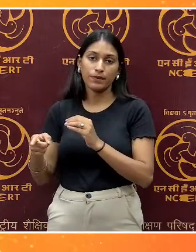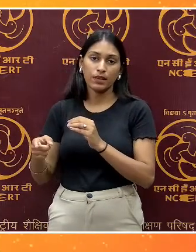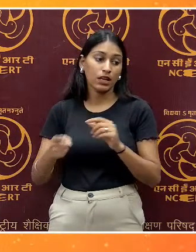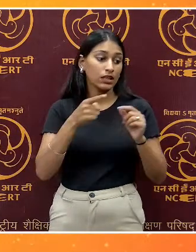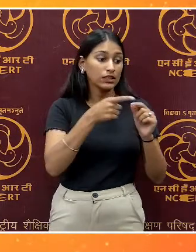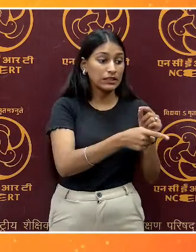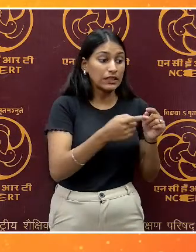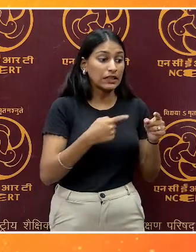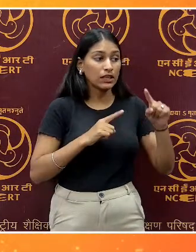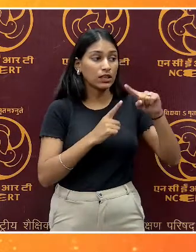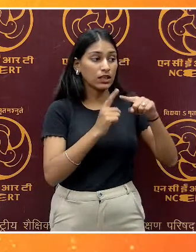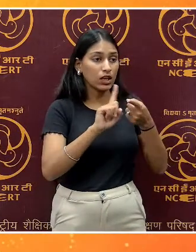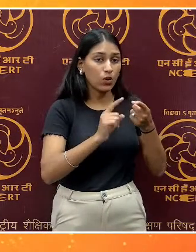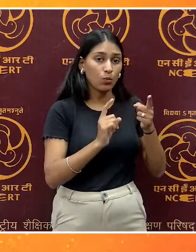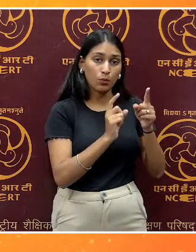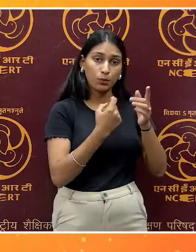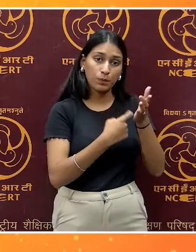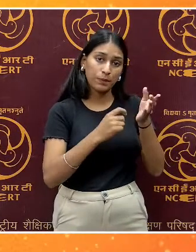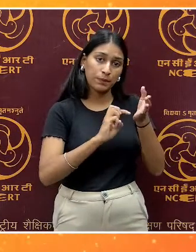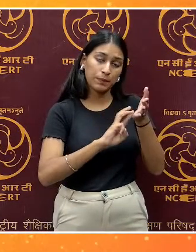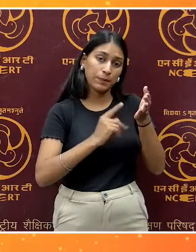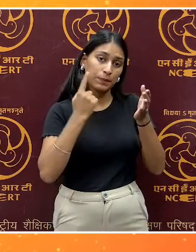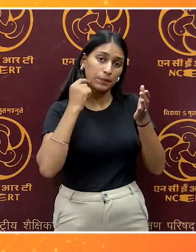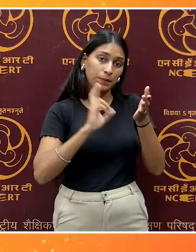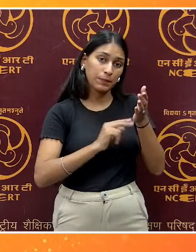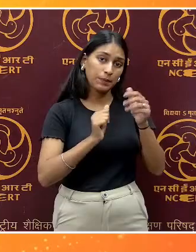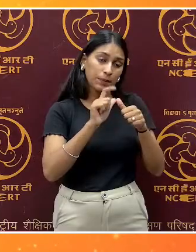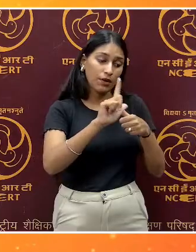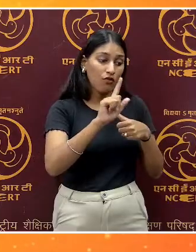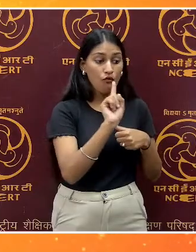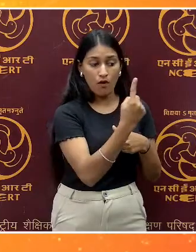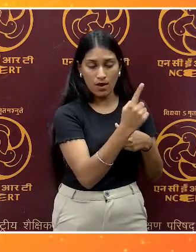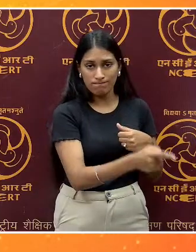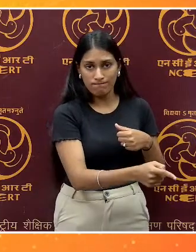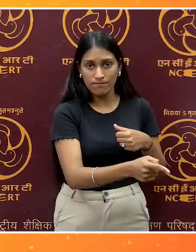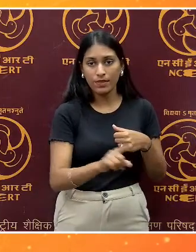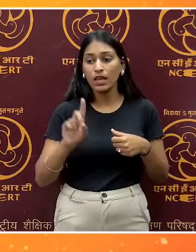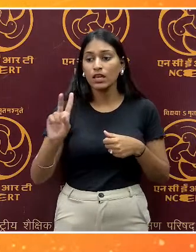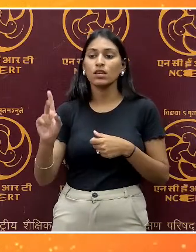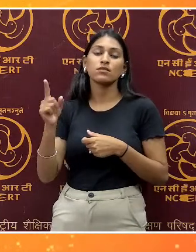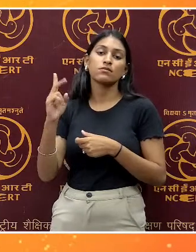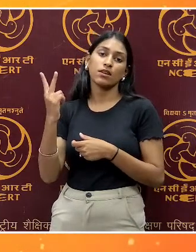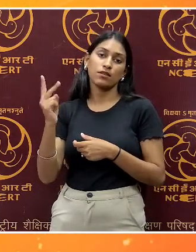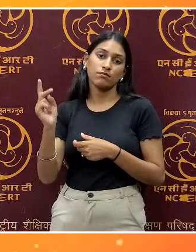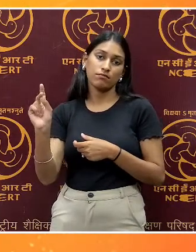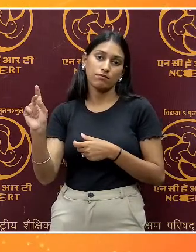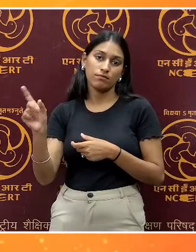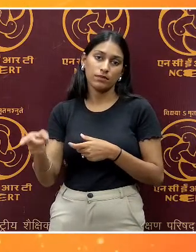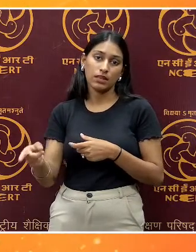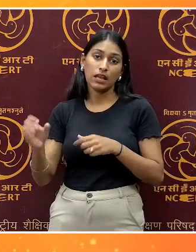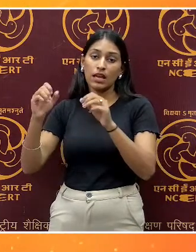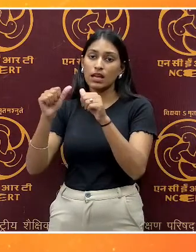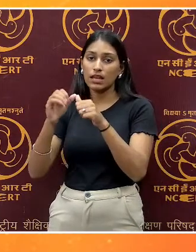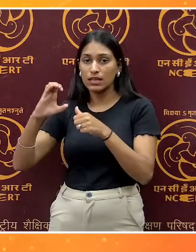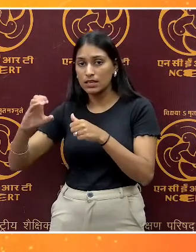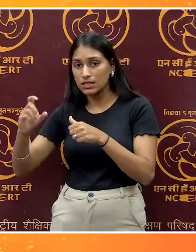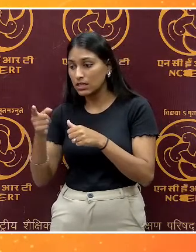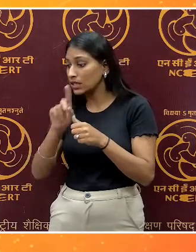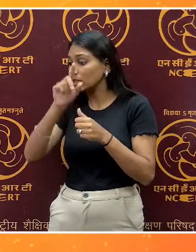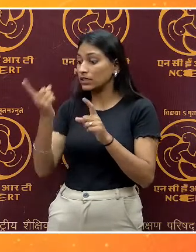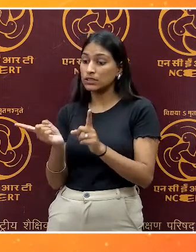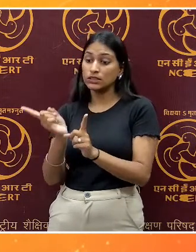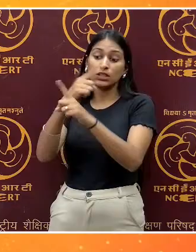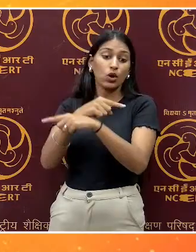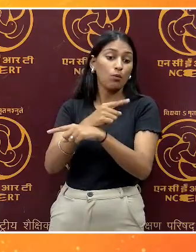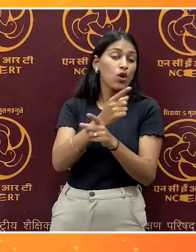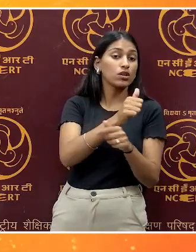of first vector, is starting point for the second vector. Resultant is AC in opposite order. In order